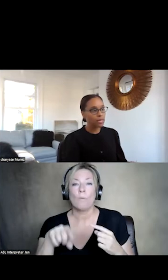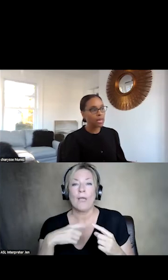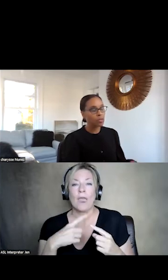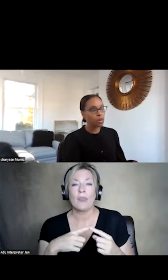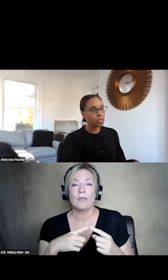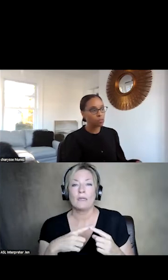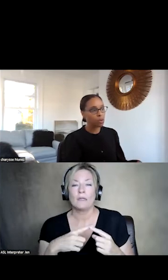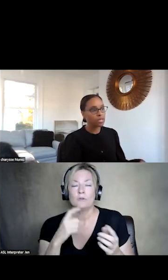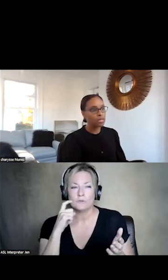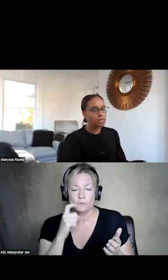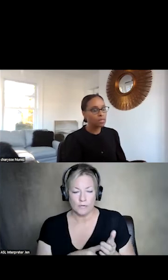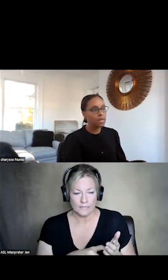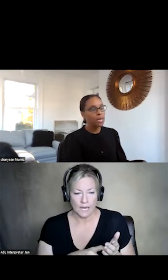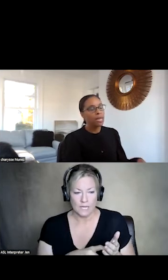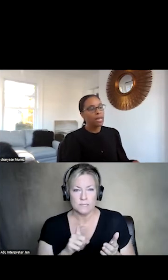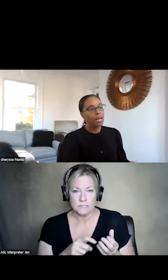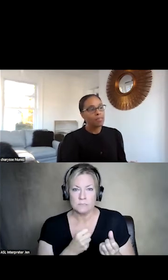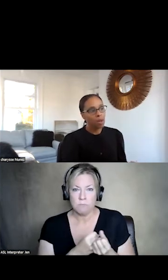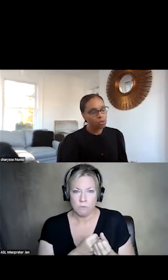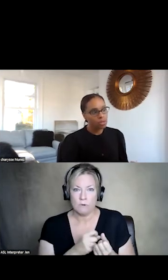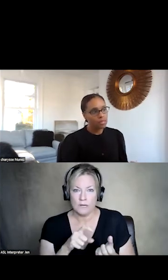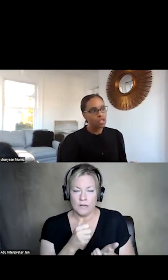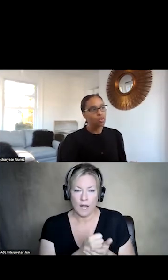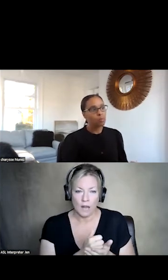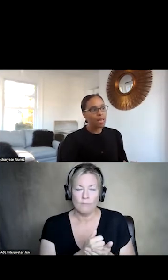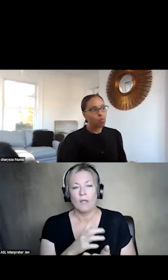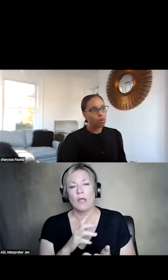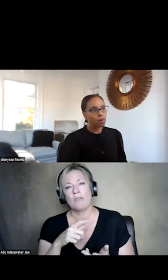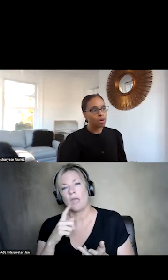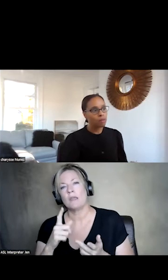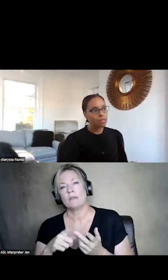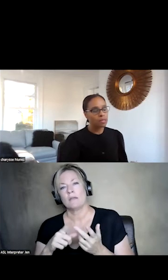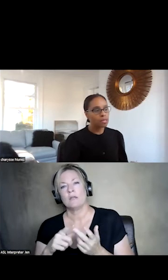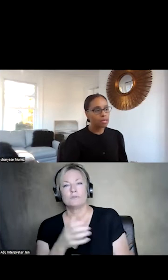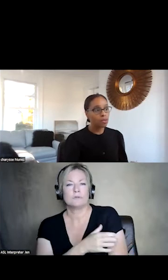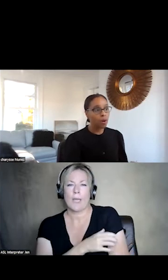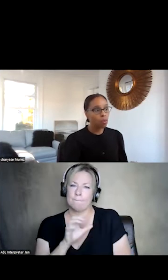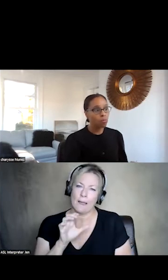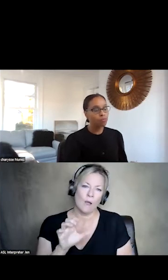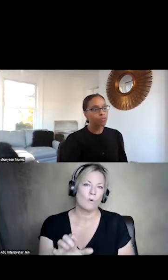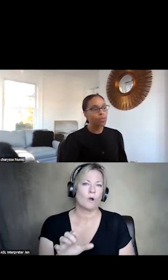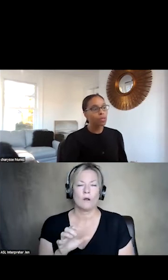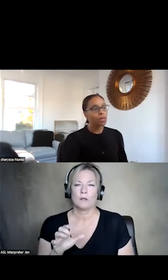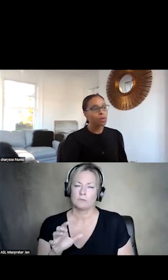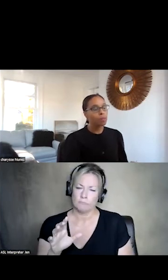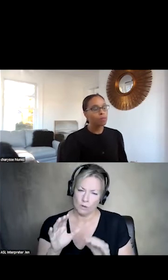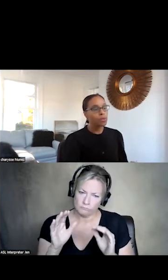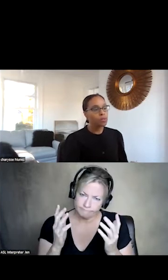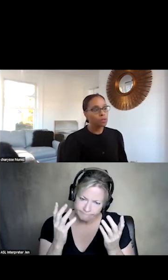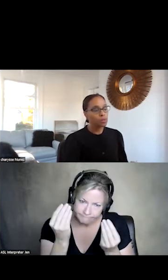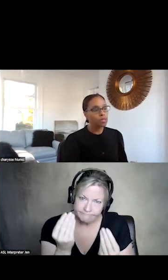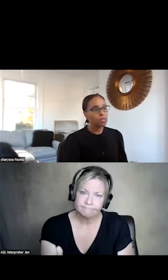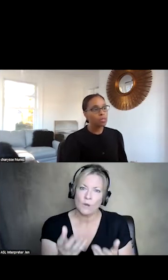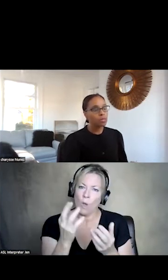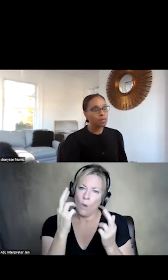to recognize when support is needed, and then ultimately to empower, instill a sense of hope for